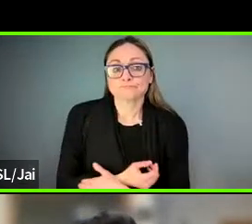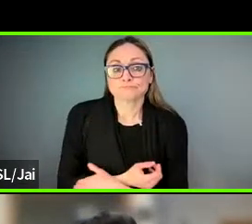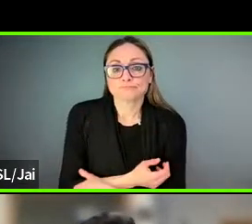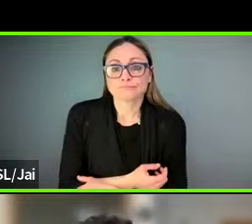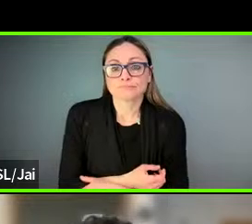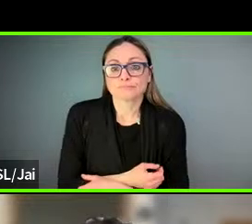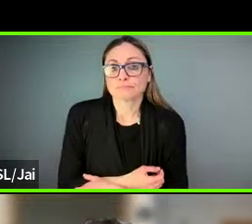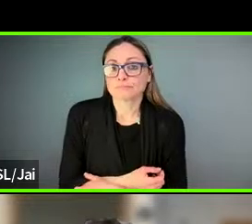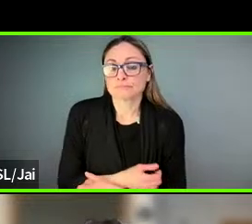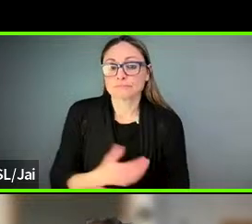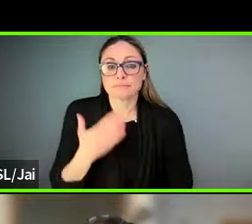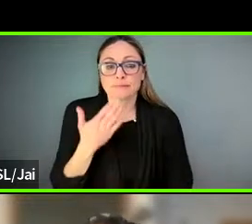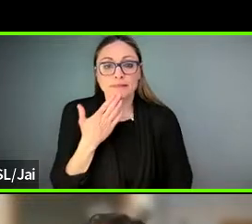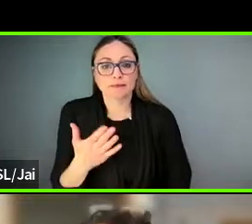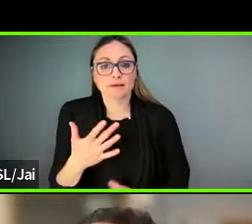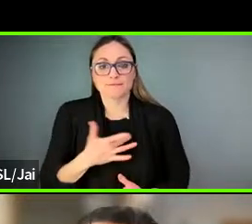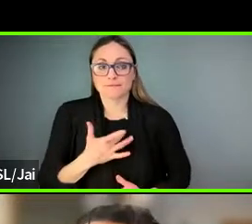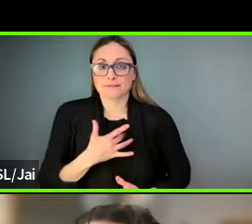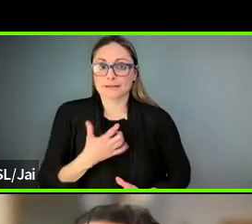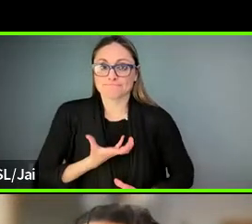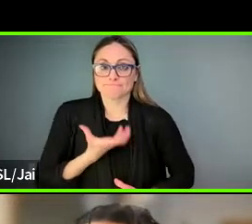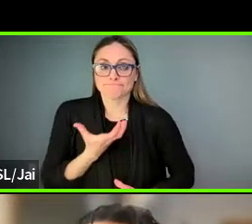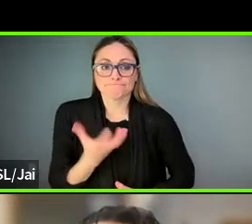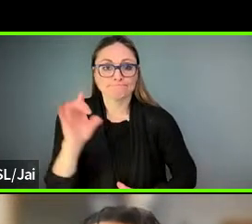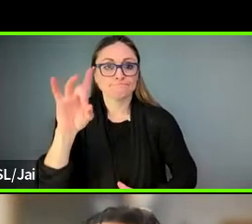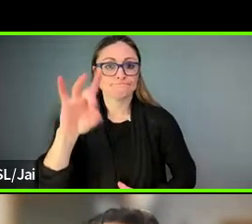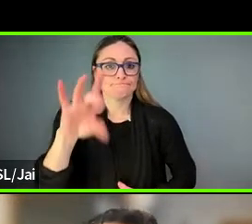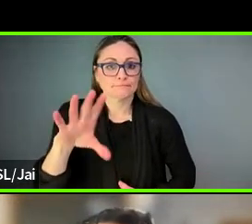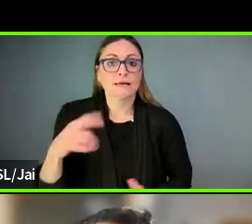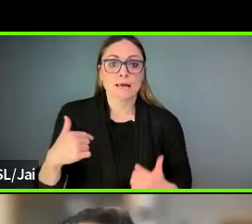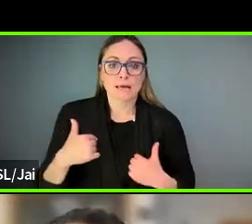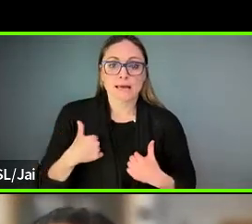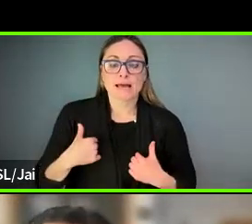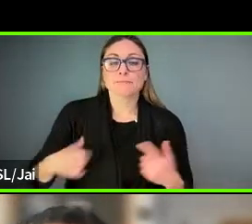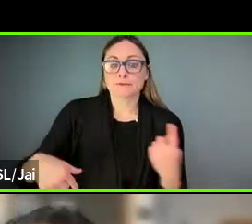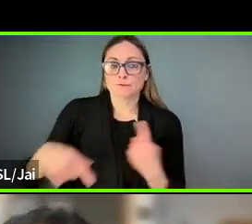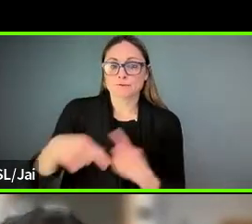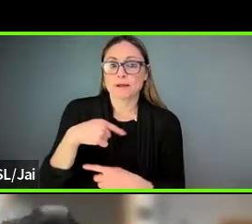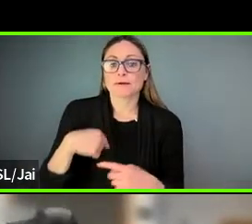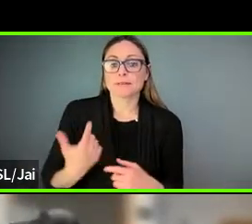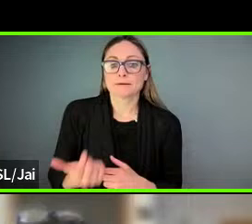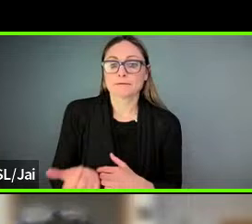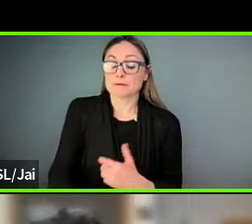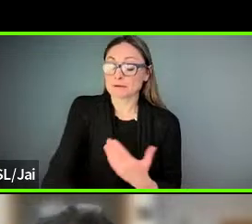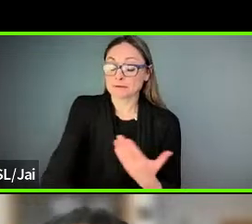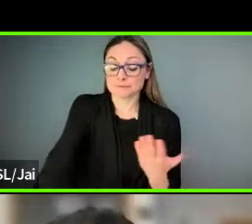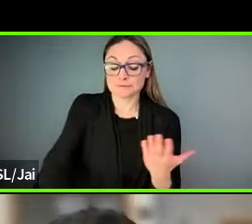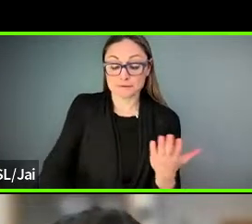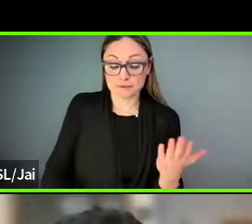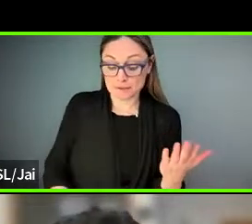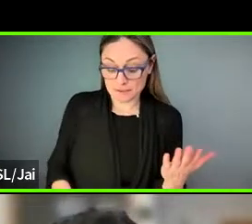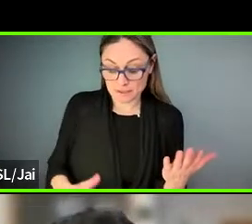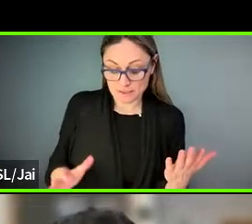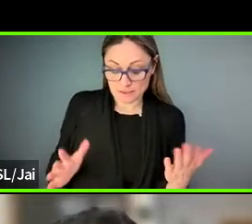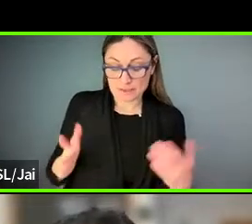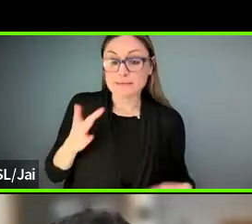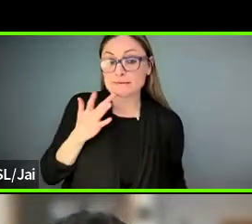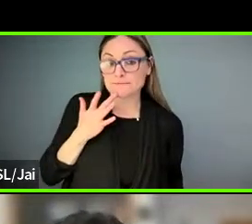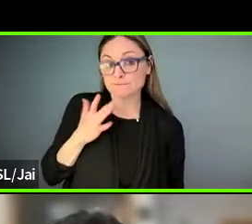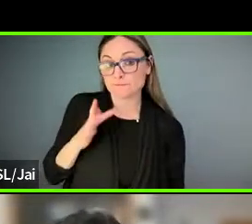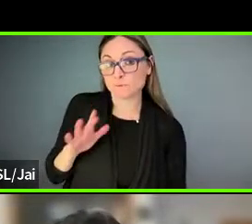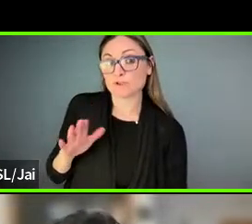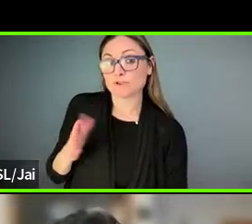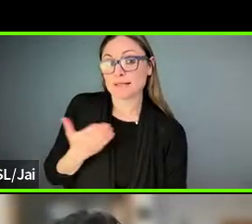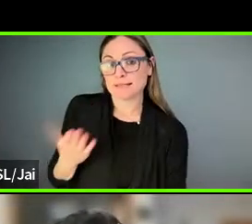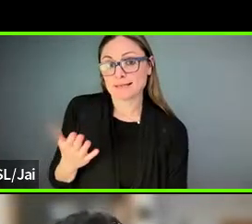Thank you. I just felt like I needed to say it as someone that has been around for something like that. No, it's an unfortunate thing to have to be